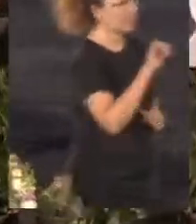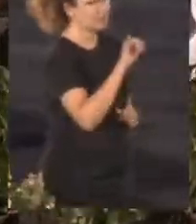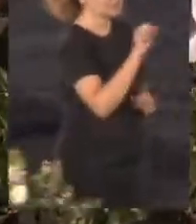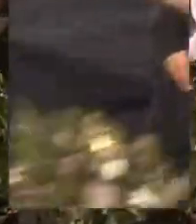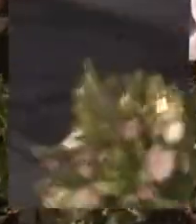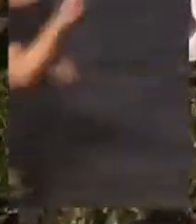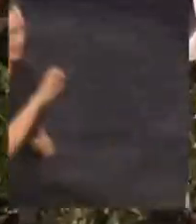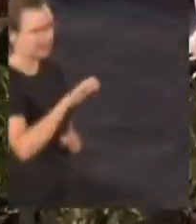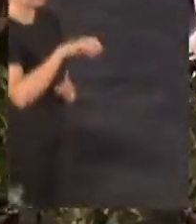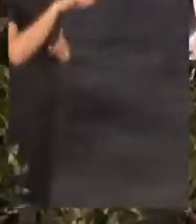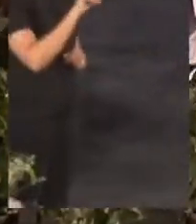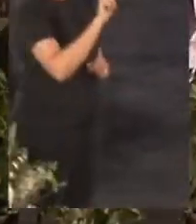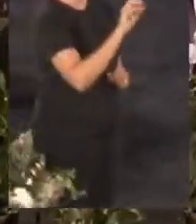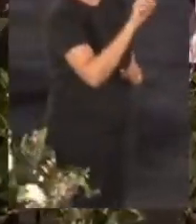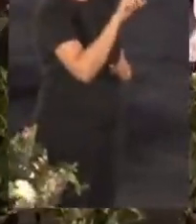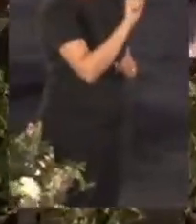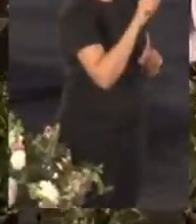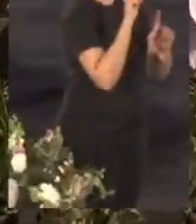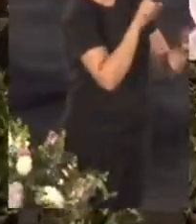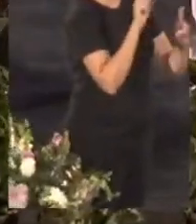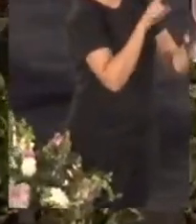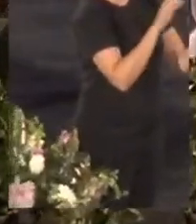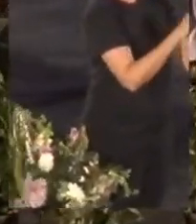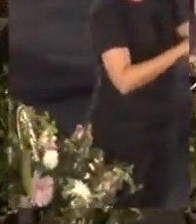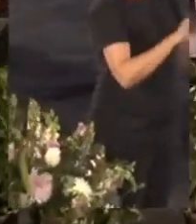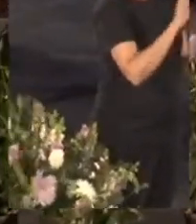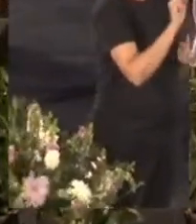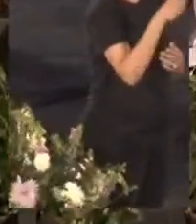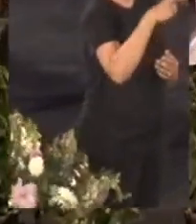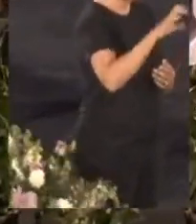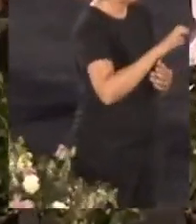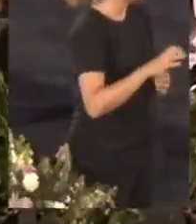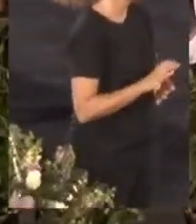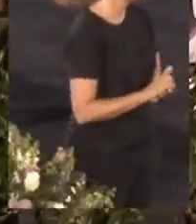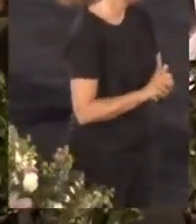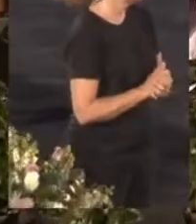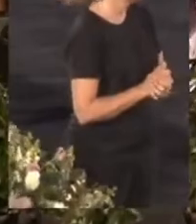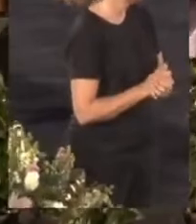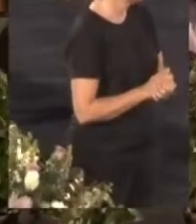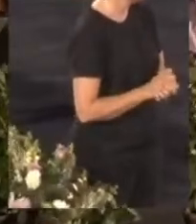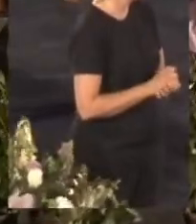Isaac I. Tovar will be attending St. Phillips College.